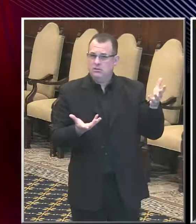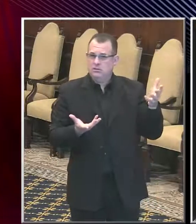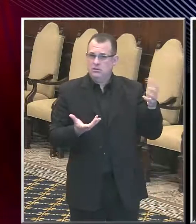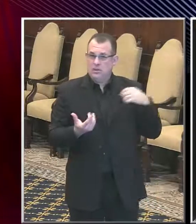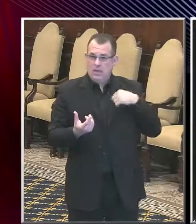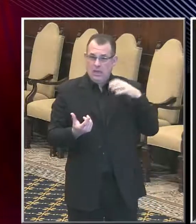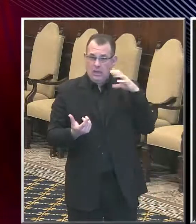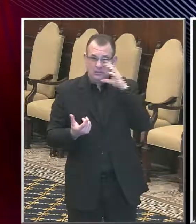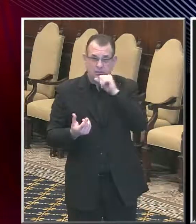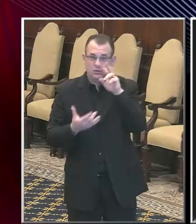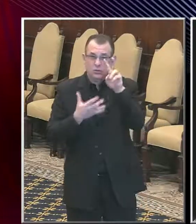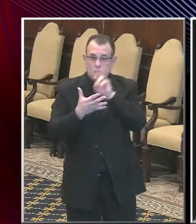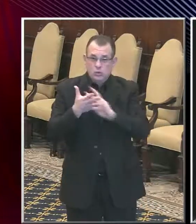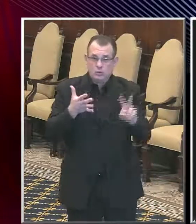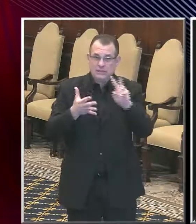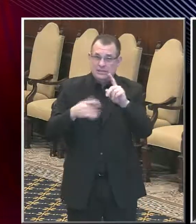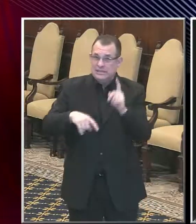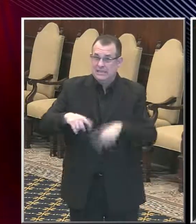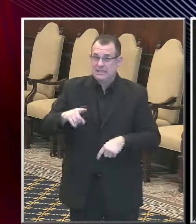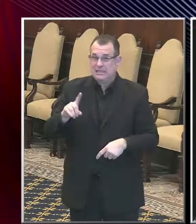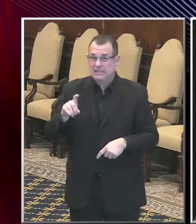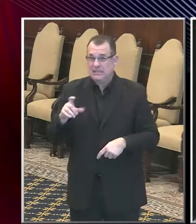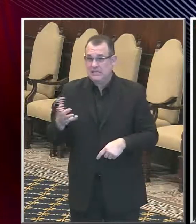2-week range of hitting that yellow zone.